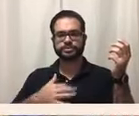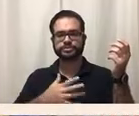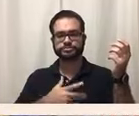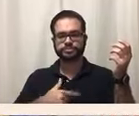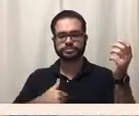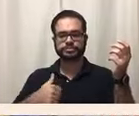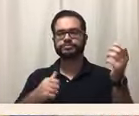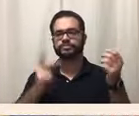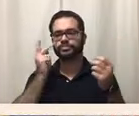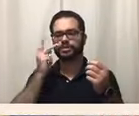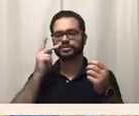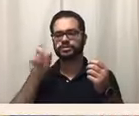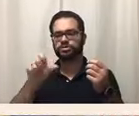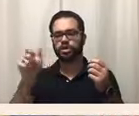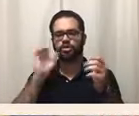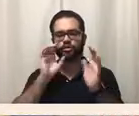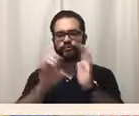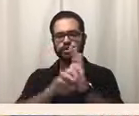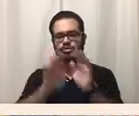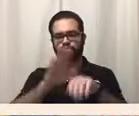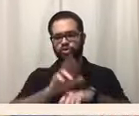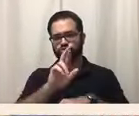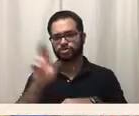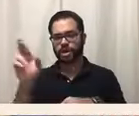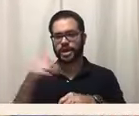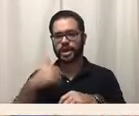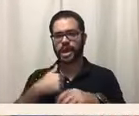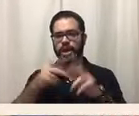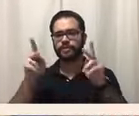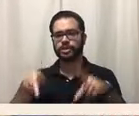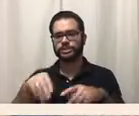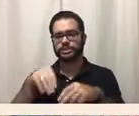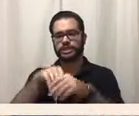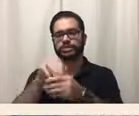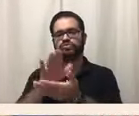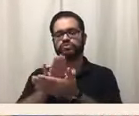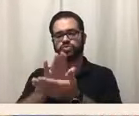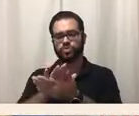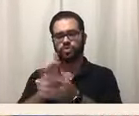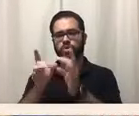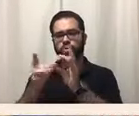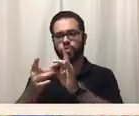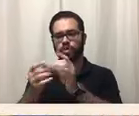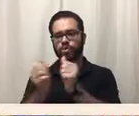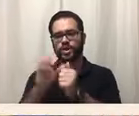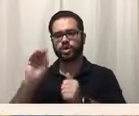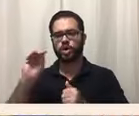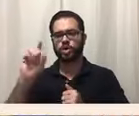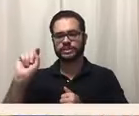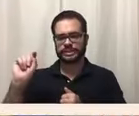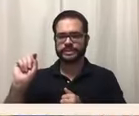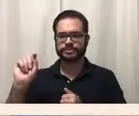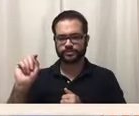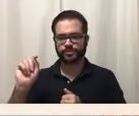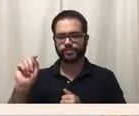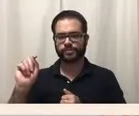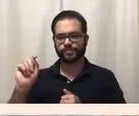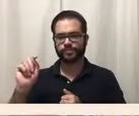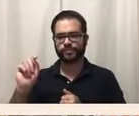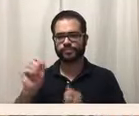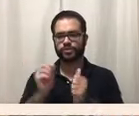picture on the right, a music therapist in a school setting working with an OT on range of